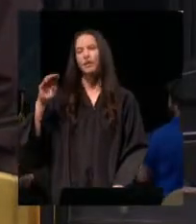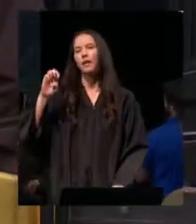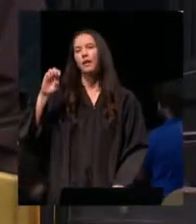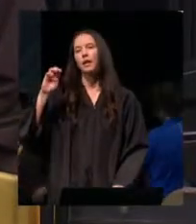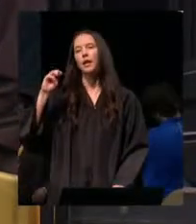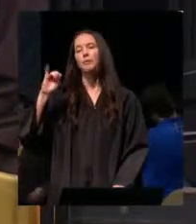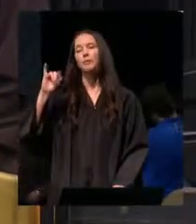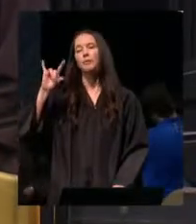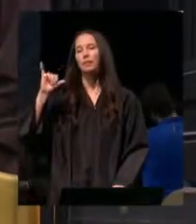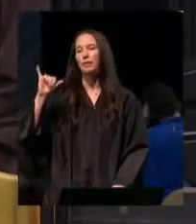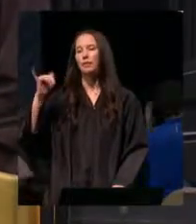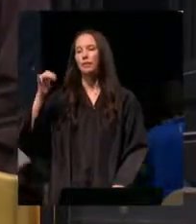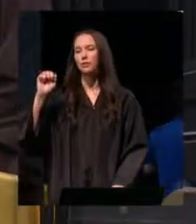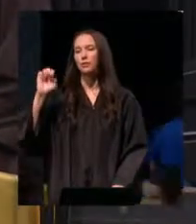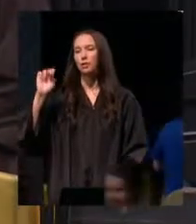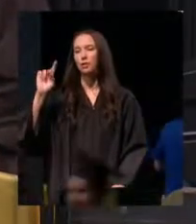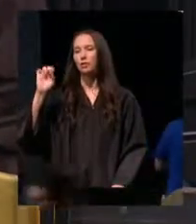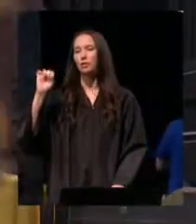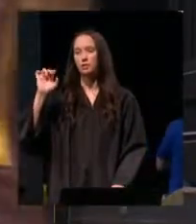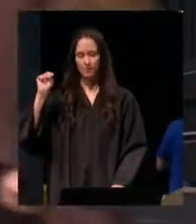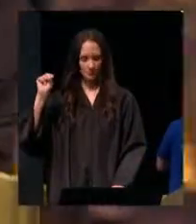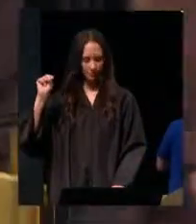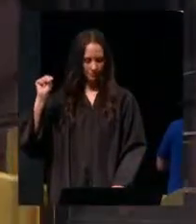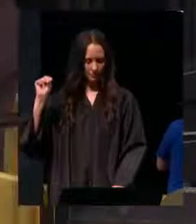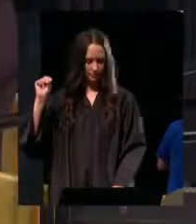Emily Jackson.